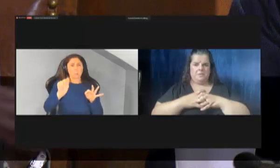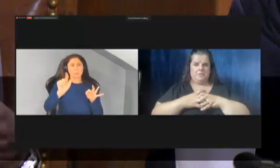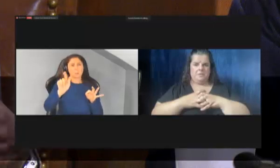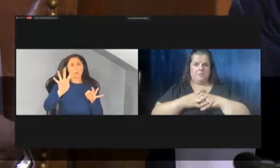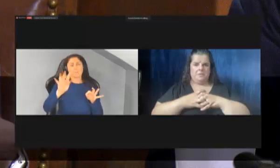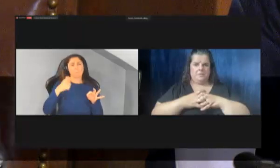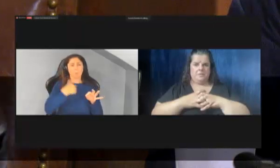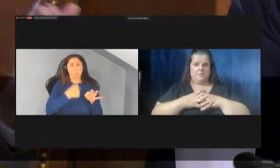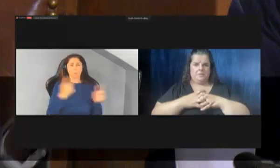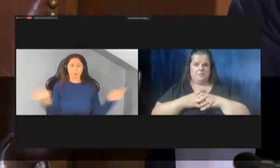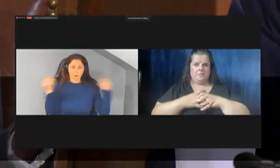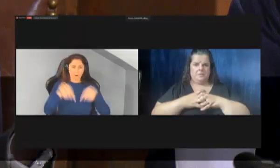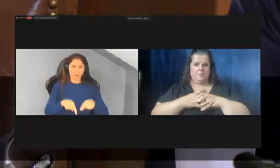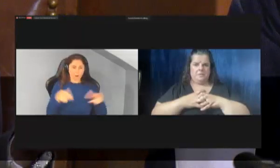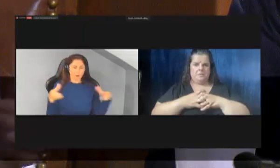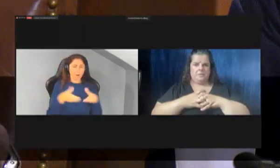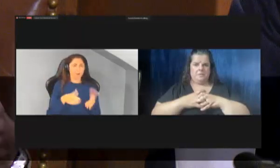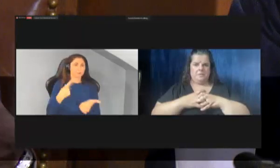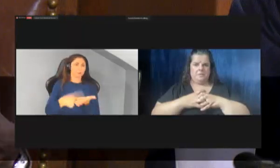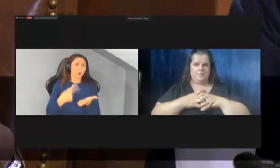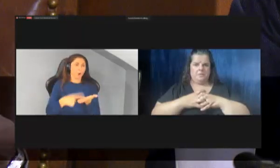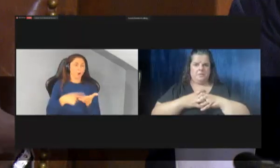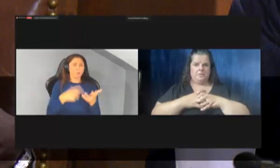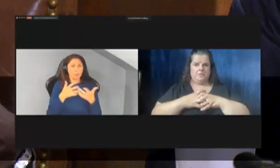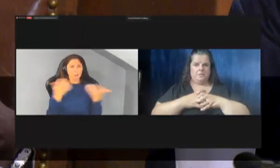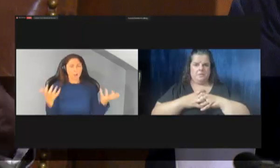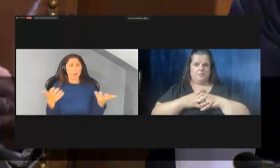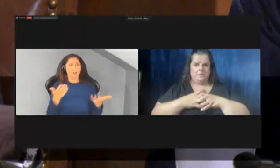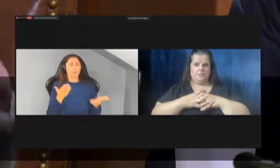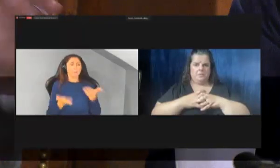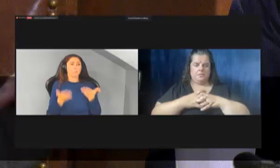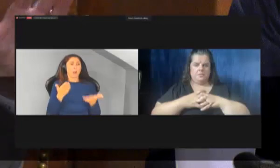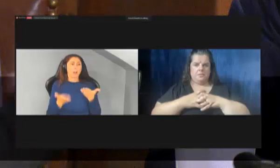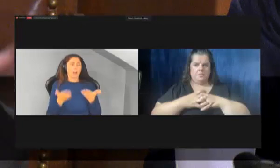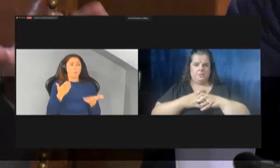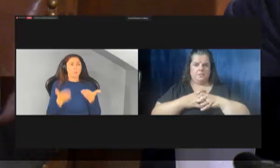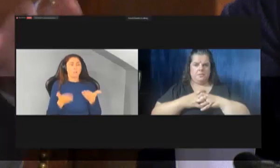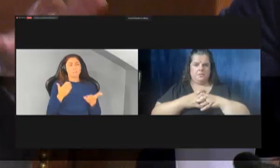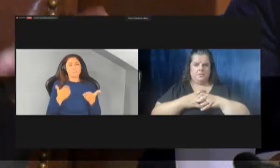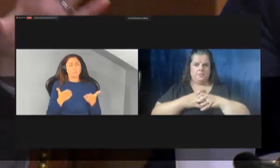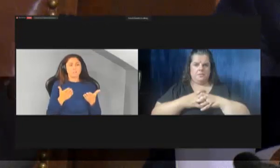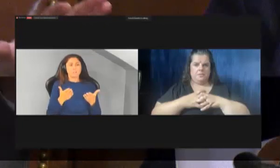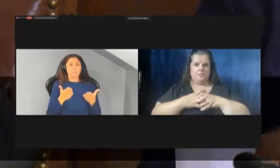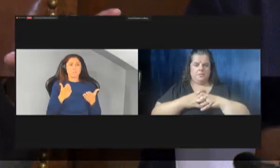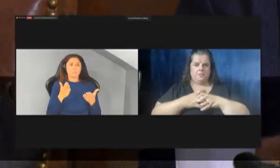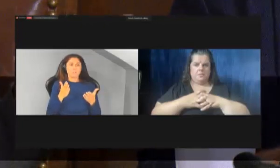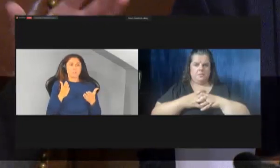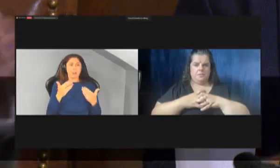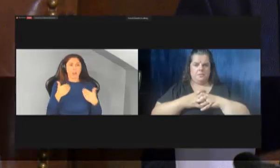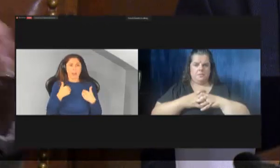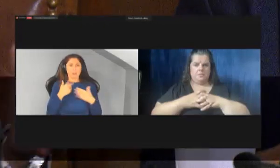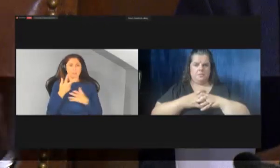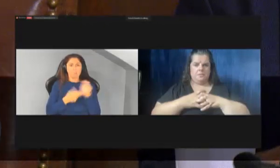here having talked a lot about it, having perhaps solidified kind of both sides of this issue without actually having